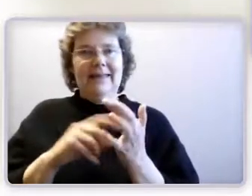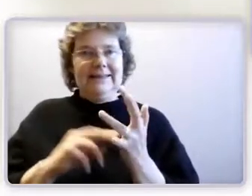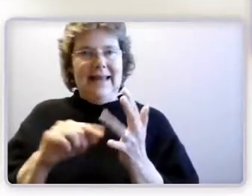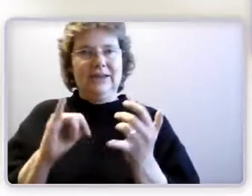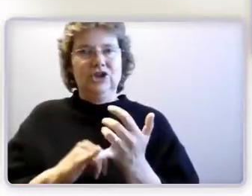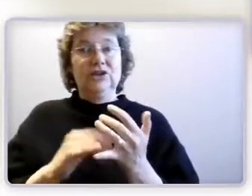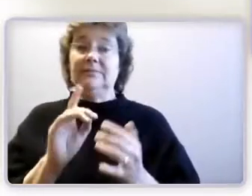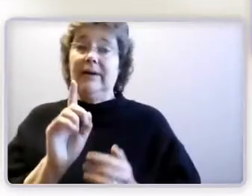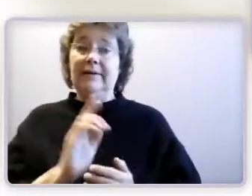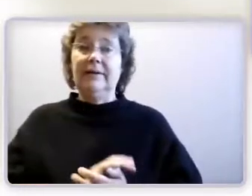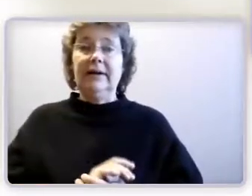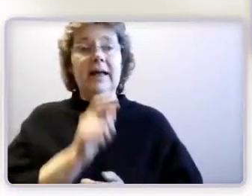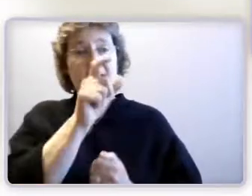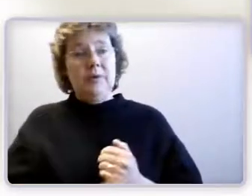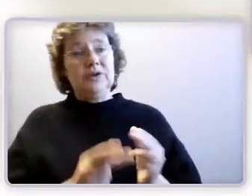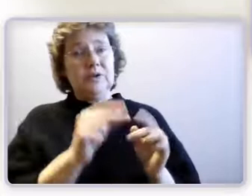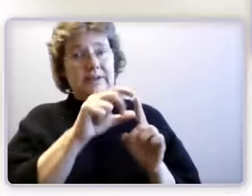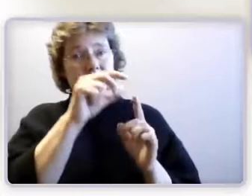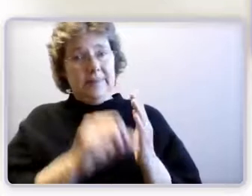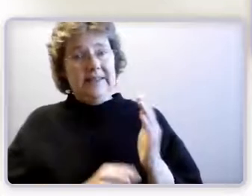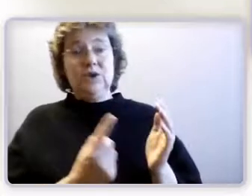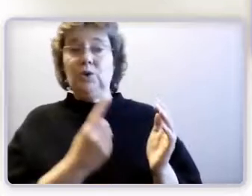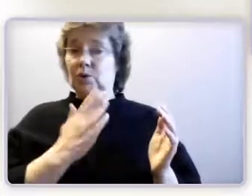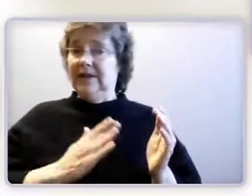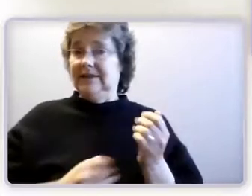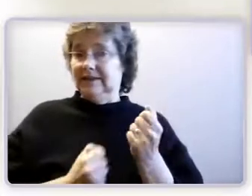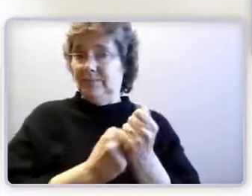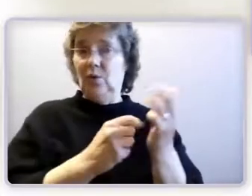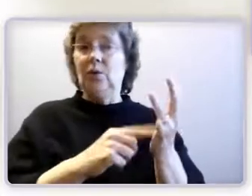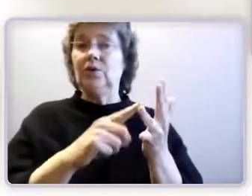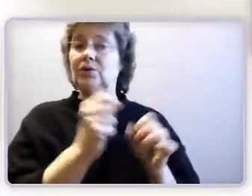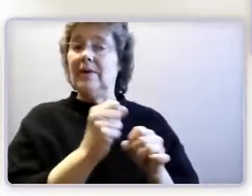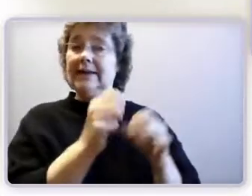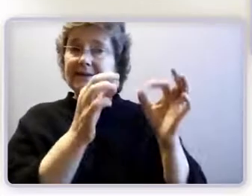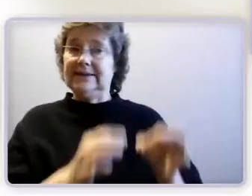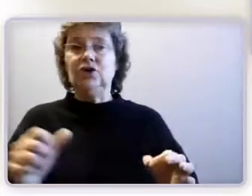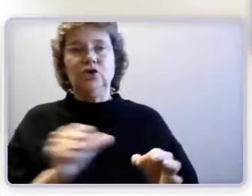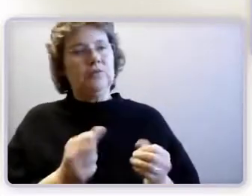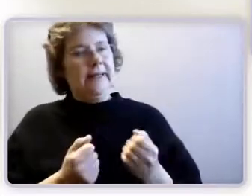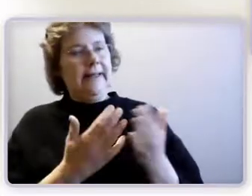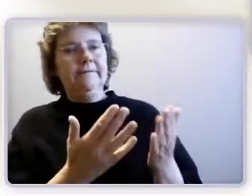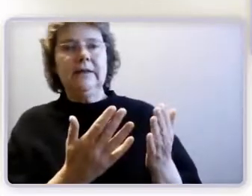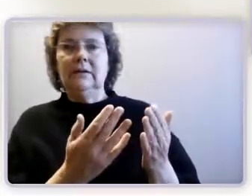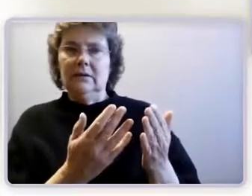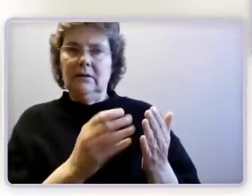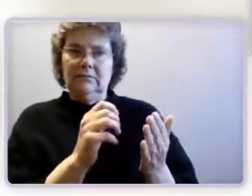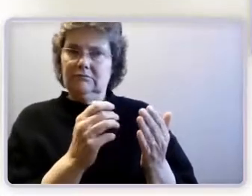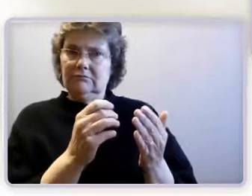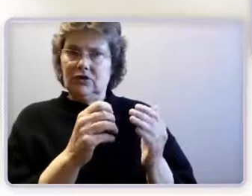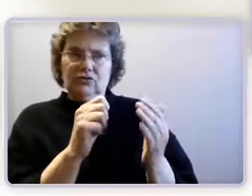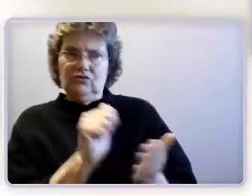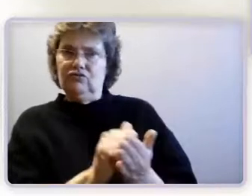requires support to make decisions should be provided with practicable and appropriate support to enable that person, as far